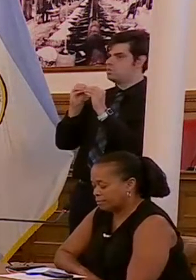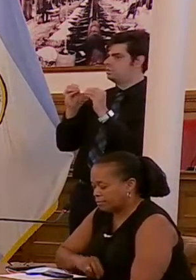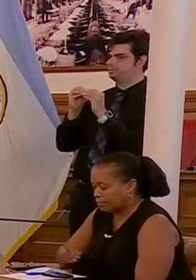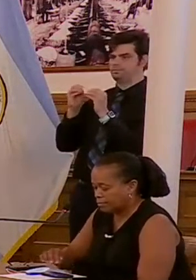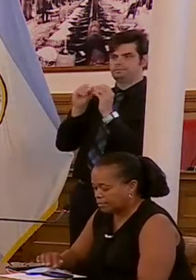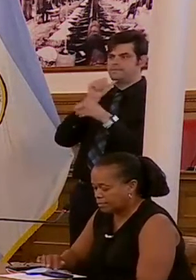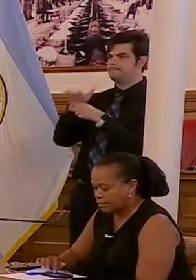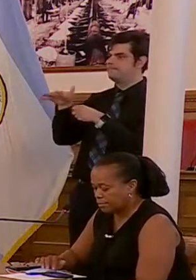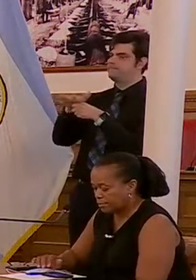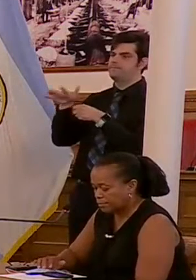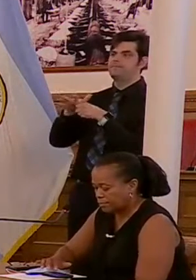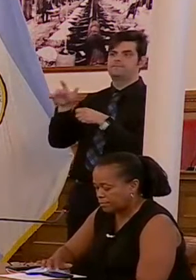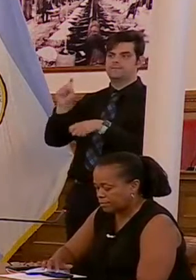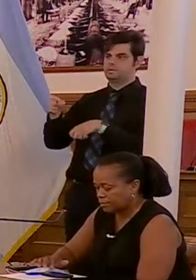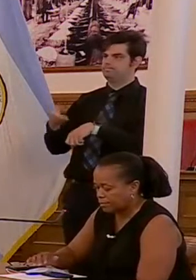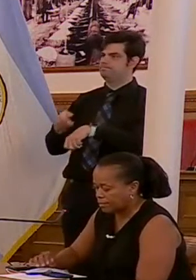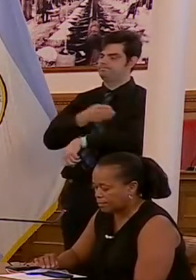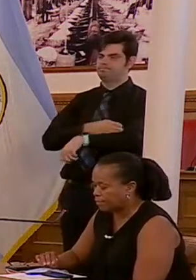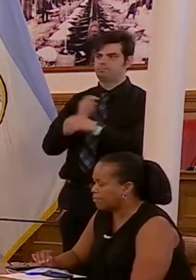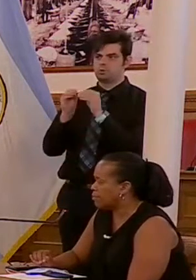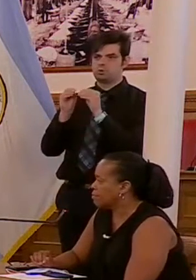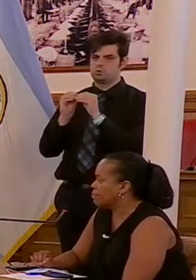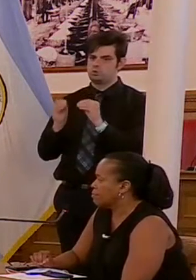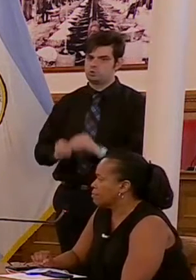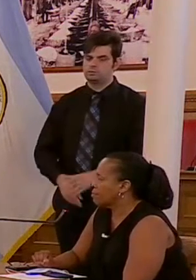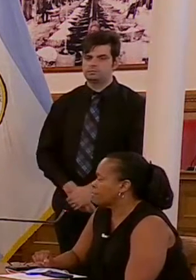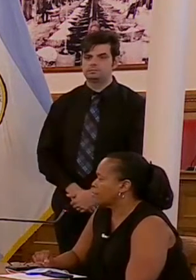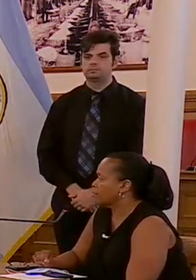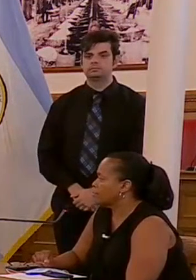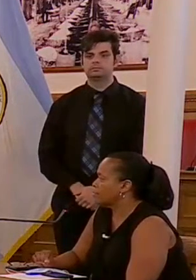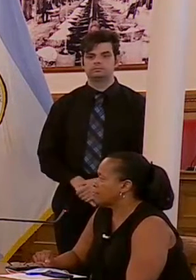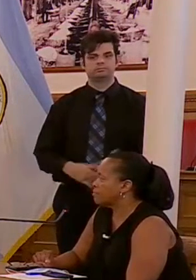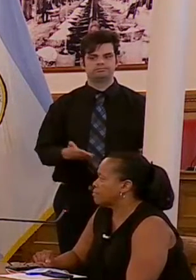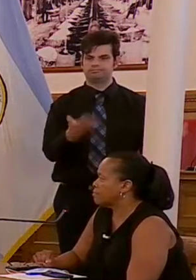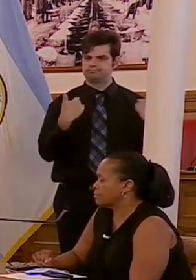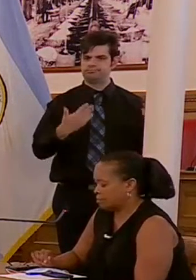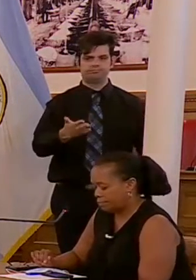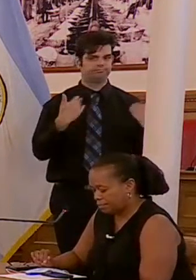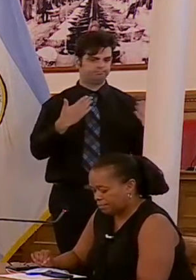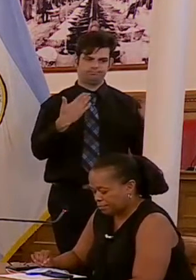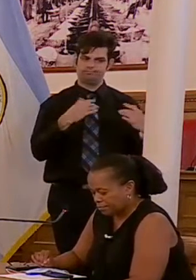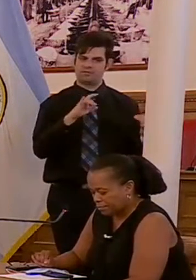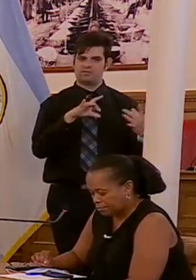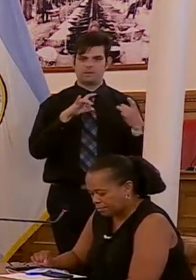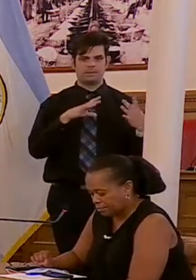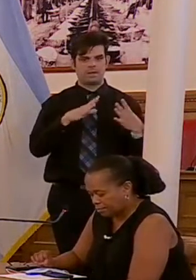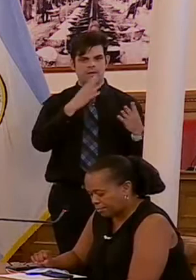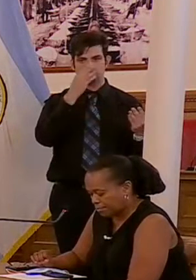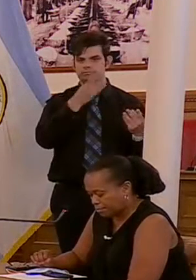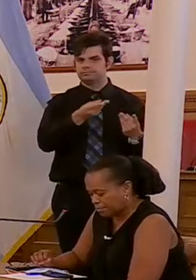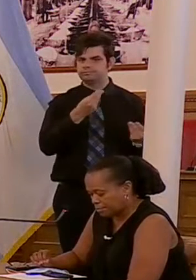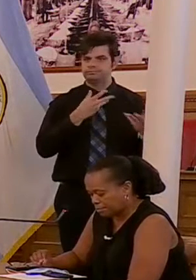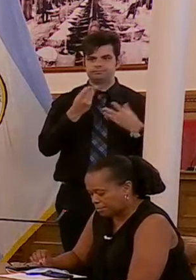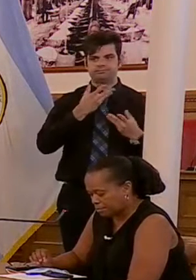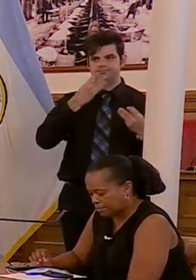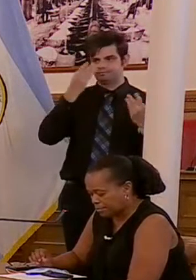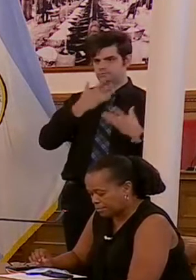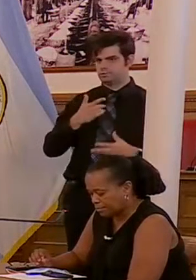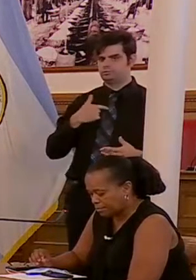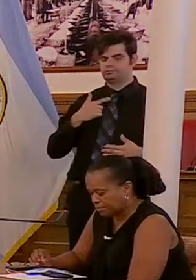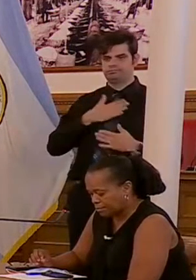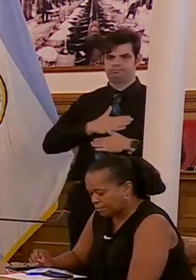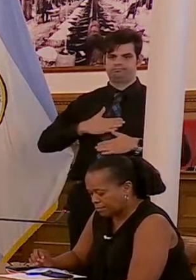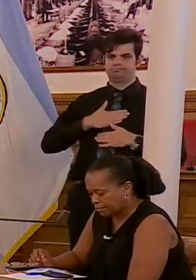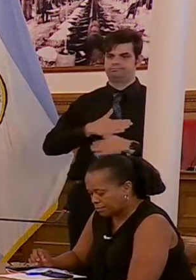that's exactly what we're doing. And that was, I think, reflected in the response that we provided yesterday to the